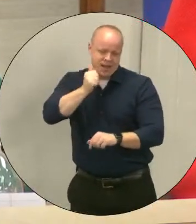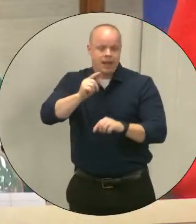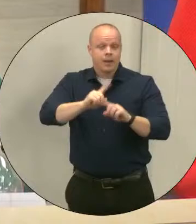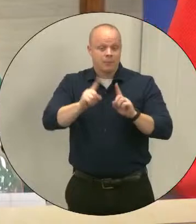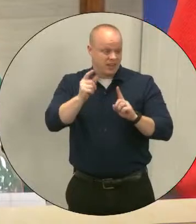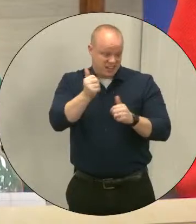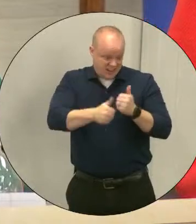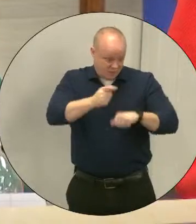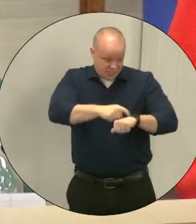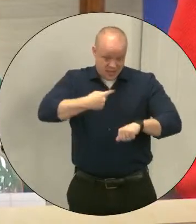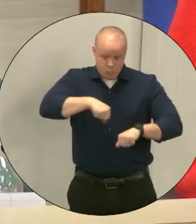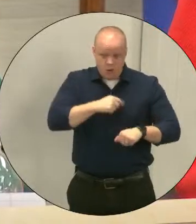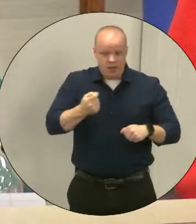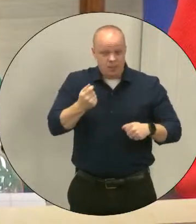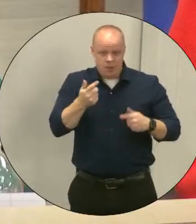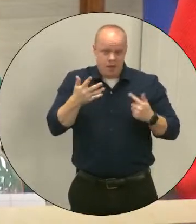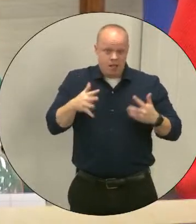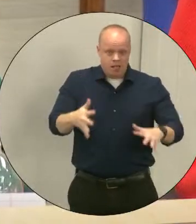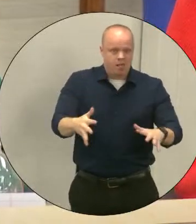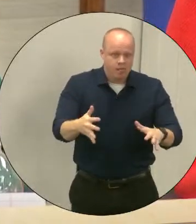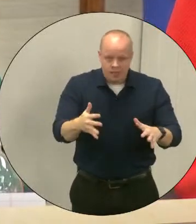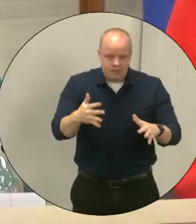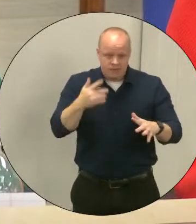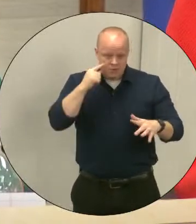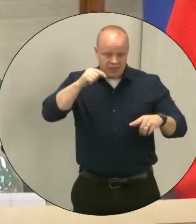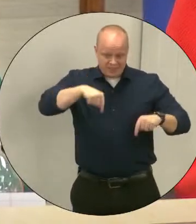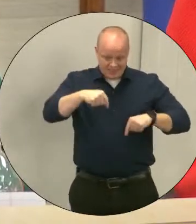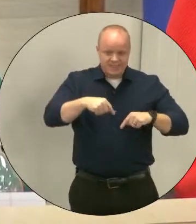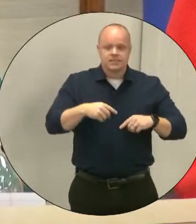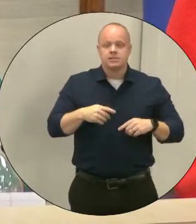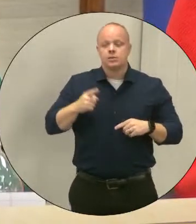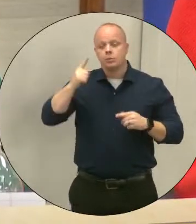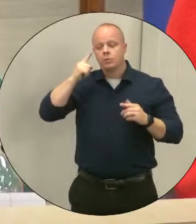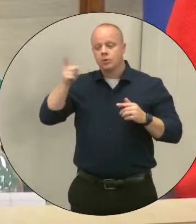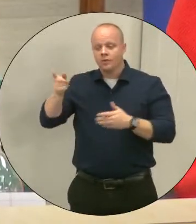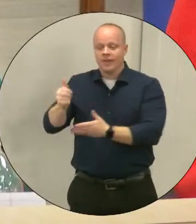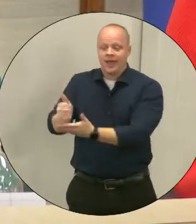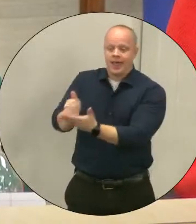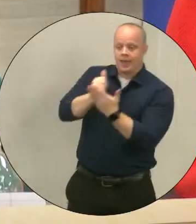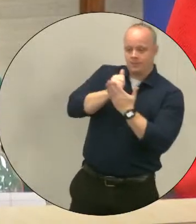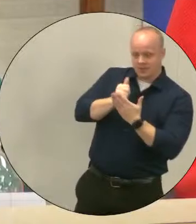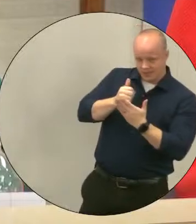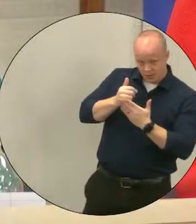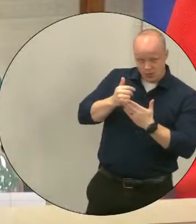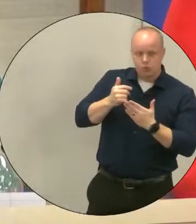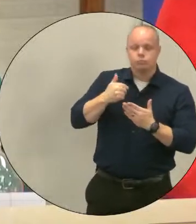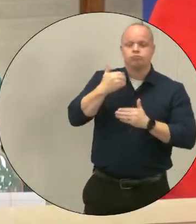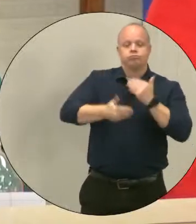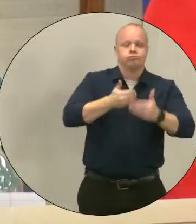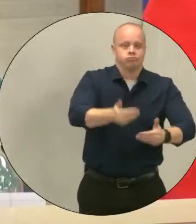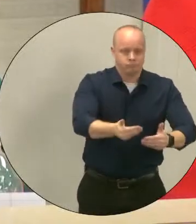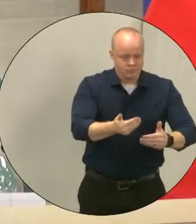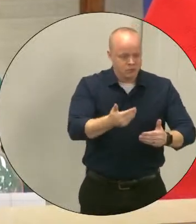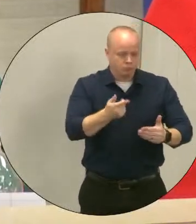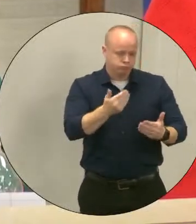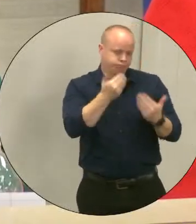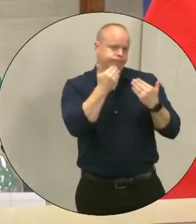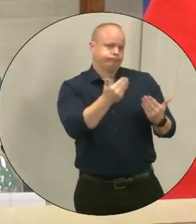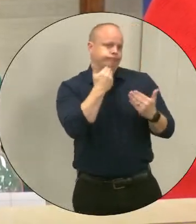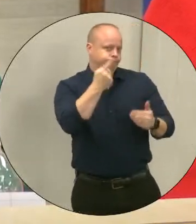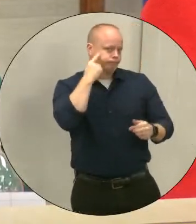felt nervous of getting to this point, you helped us to navigate the waters, and so with that, I express our